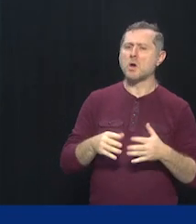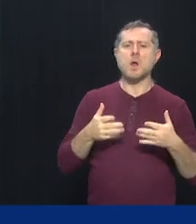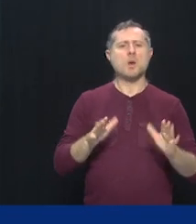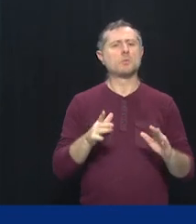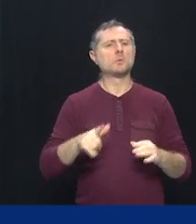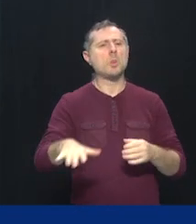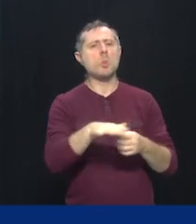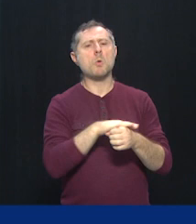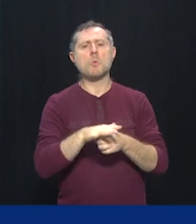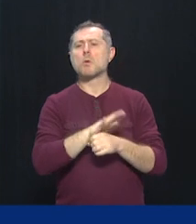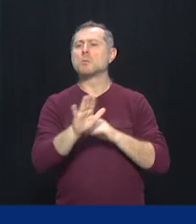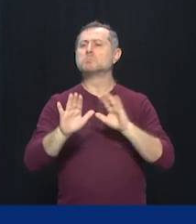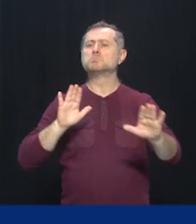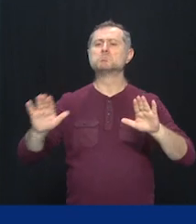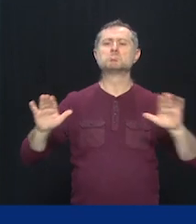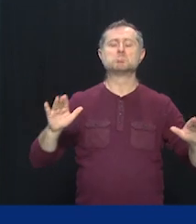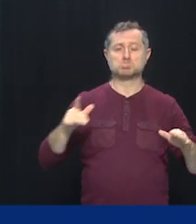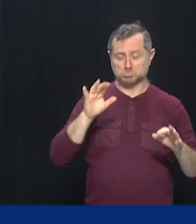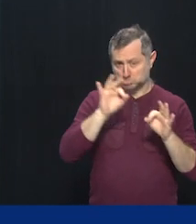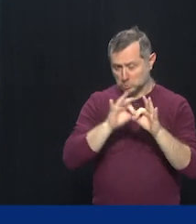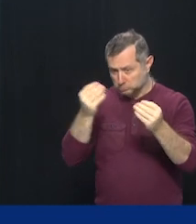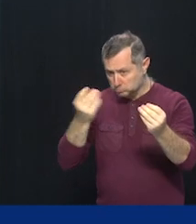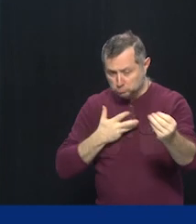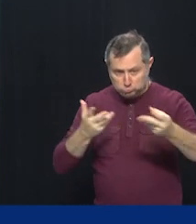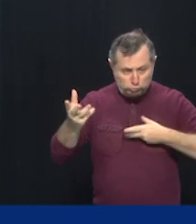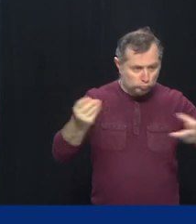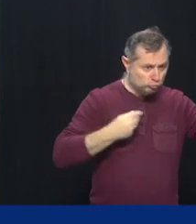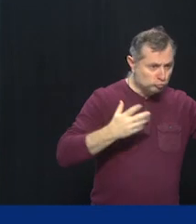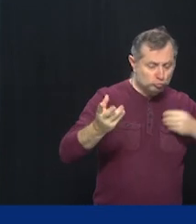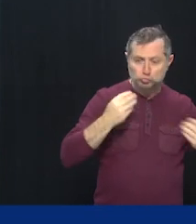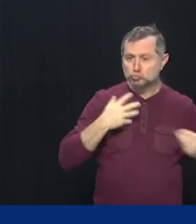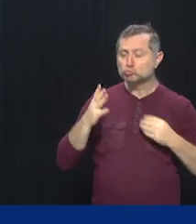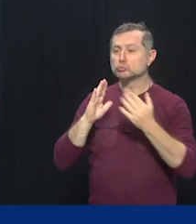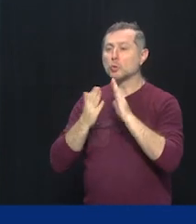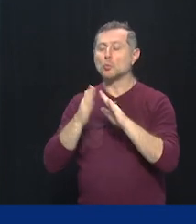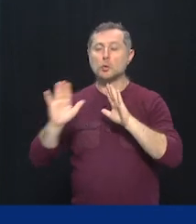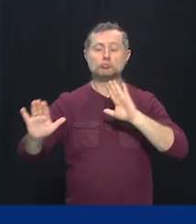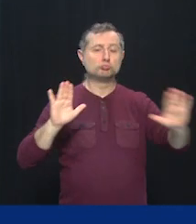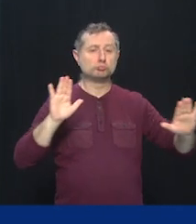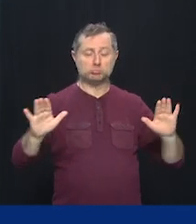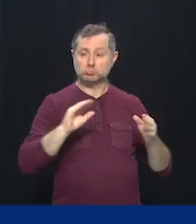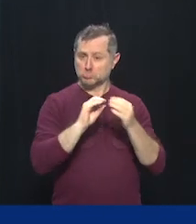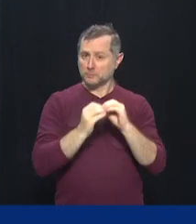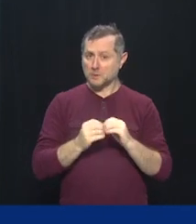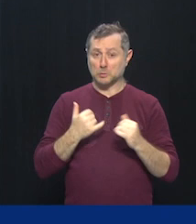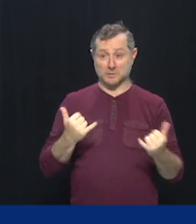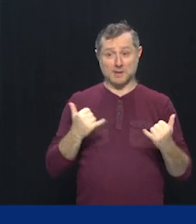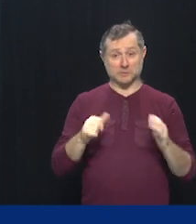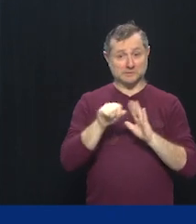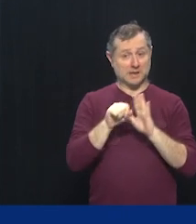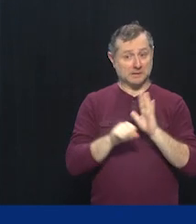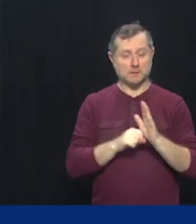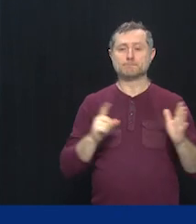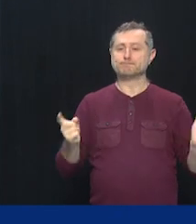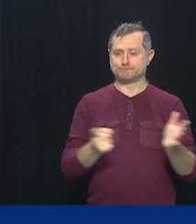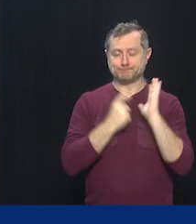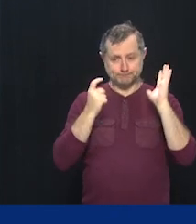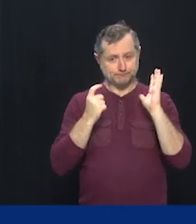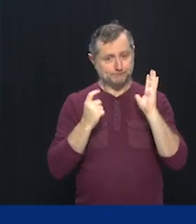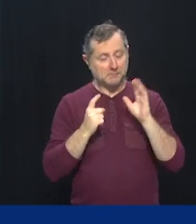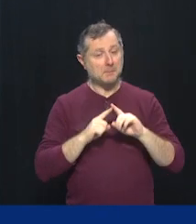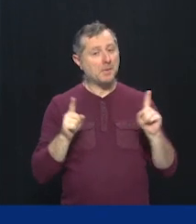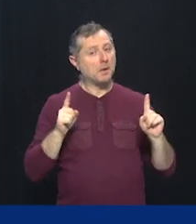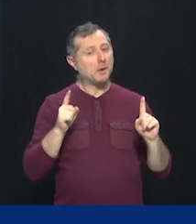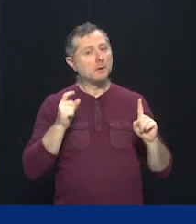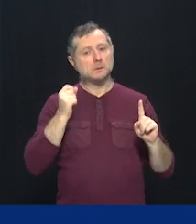what's happening on the ground in their communities. So this is not it's a universal imposition, but it does not have to be universal lifting